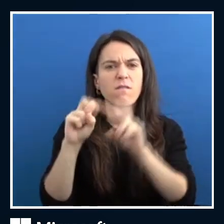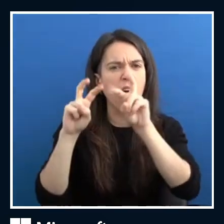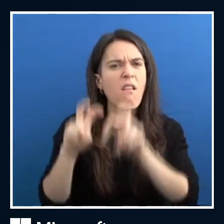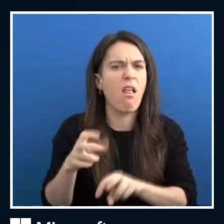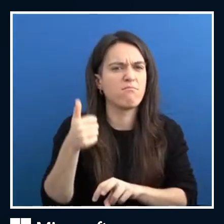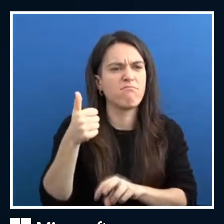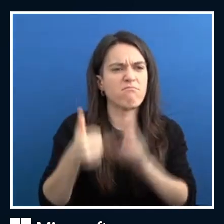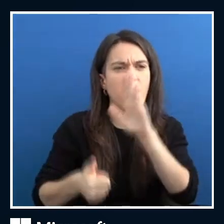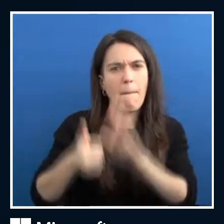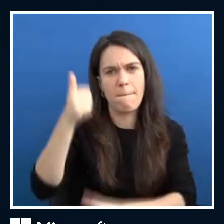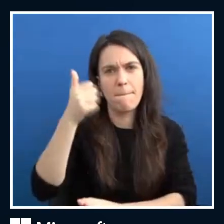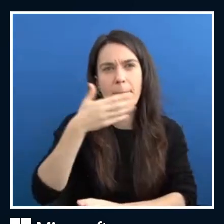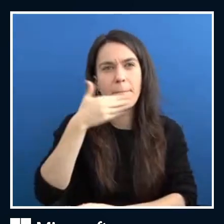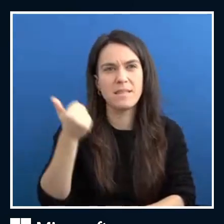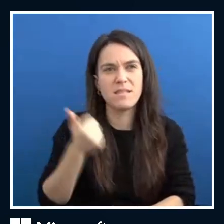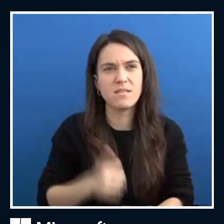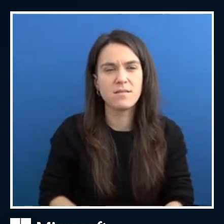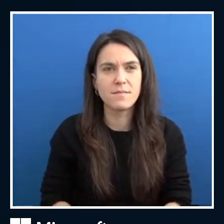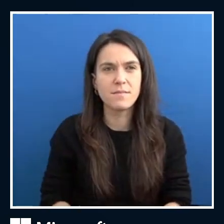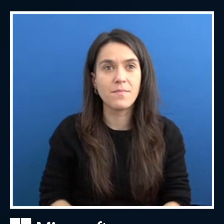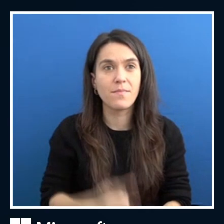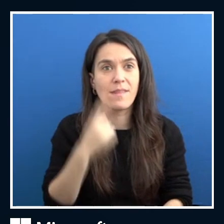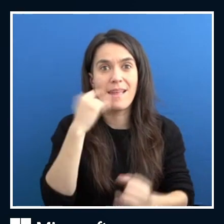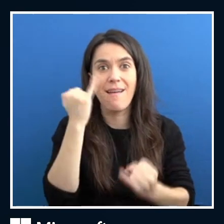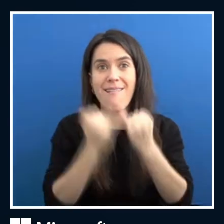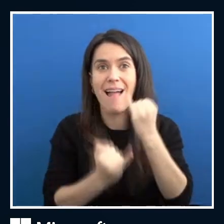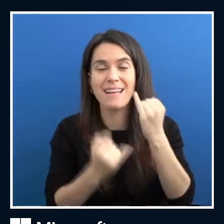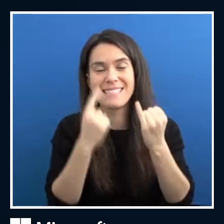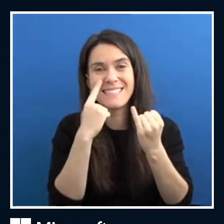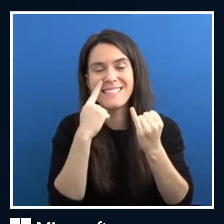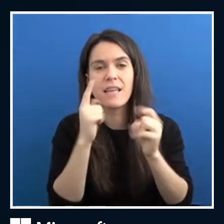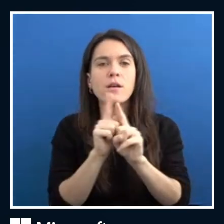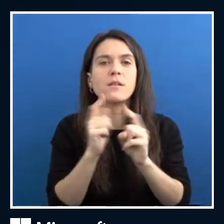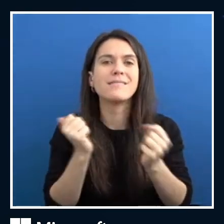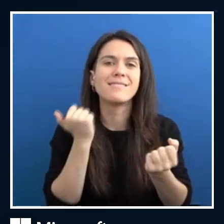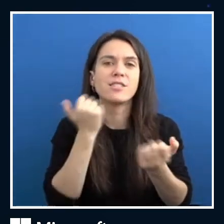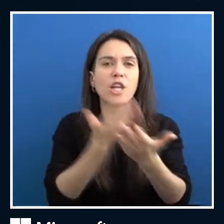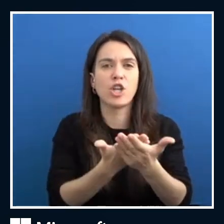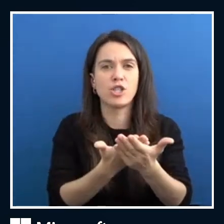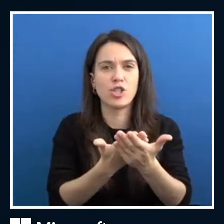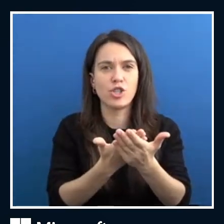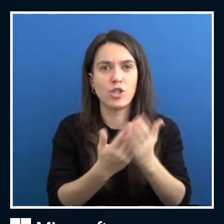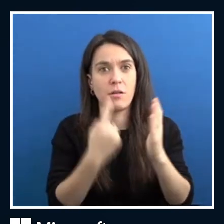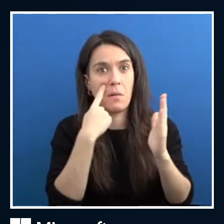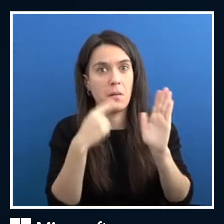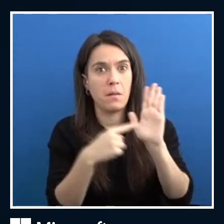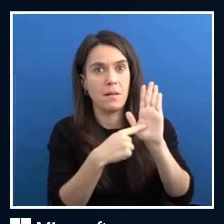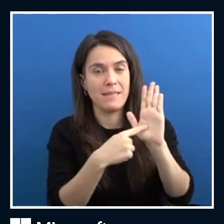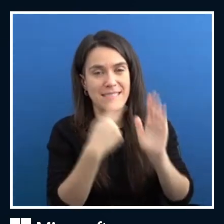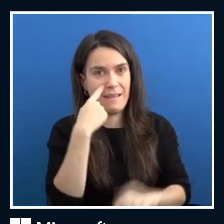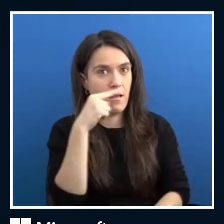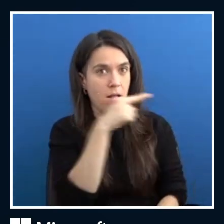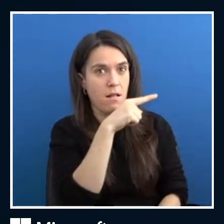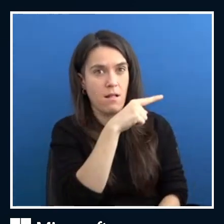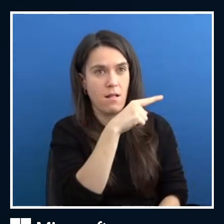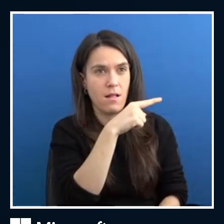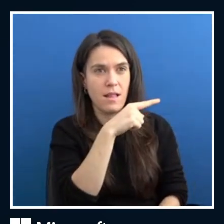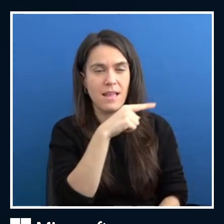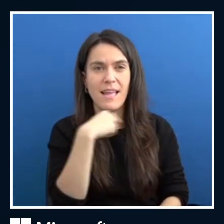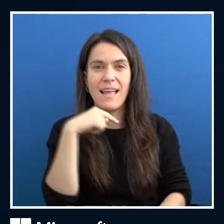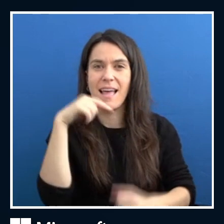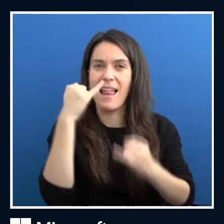here on the end is a suggestion mode, and that's when you want to do it within your search field, for example, you want to do an